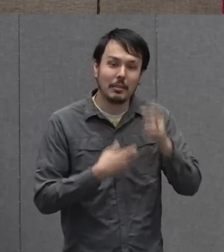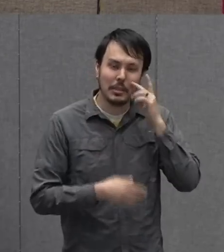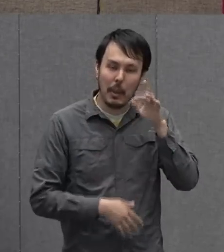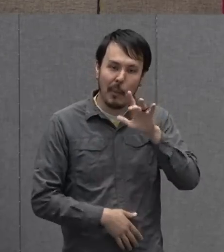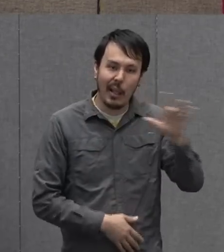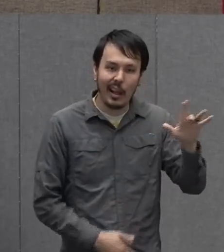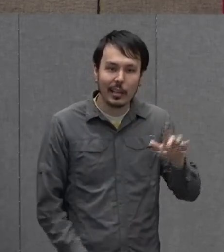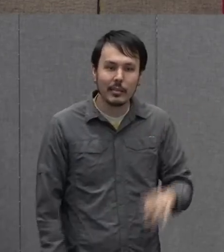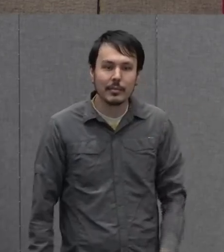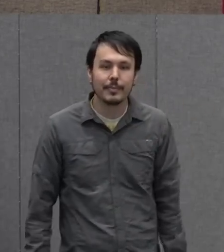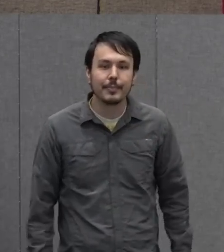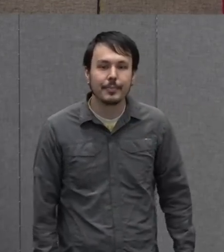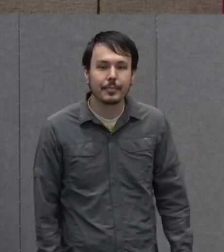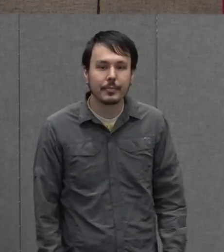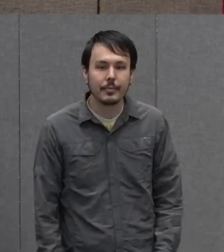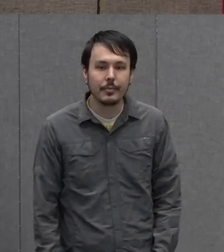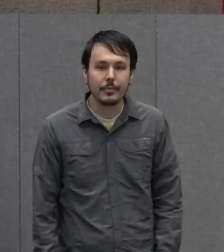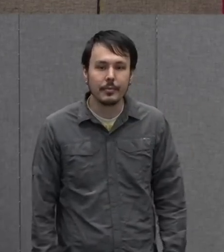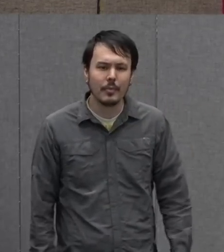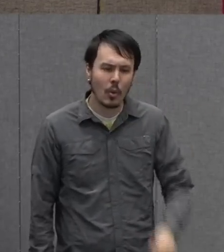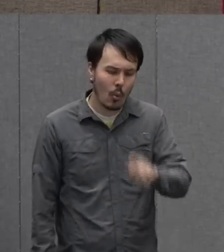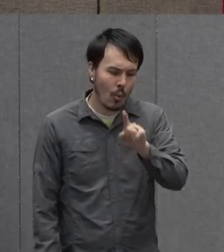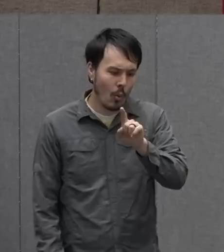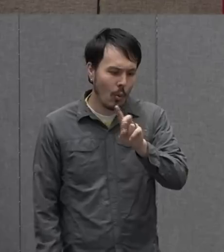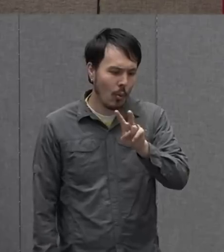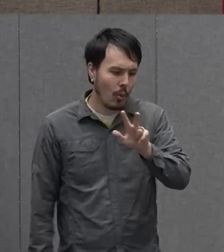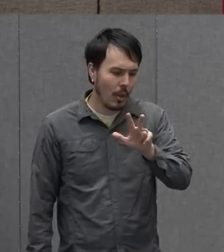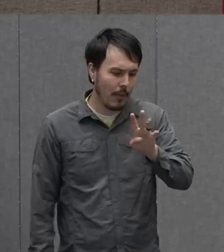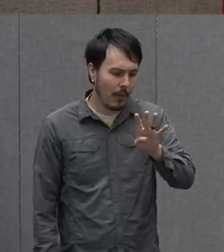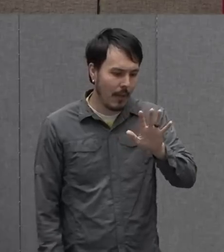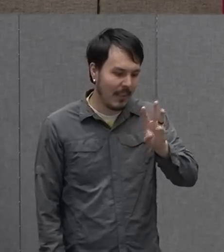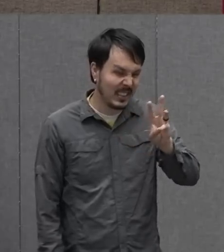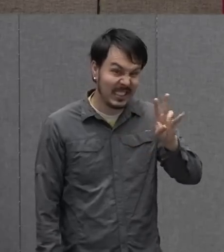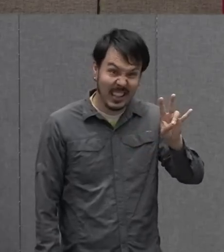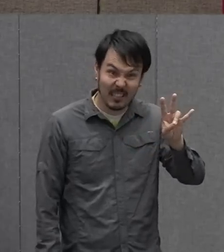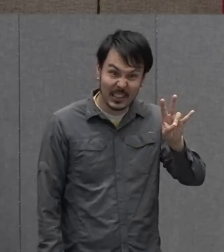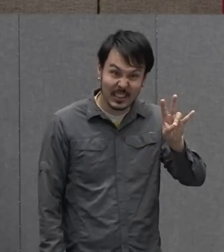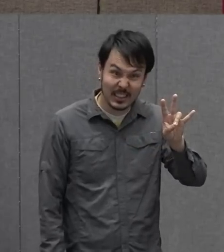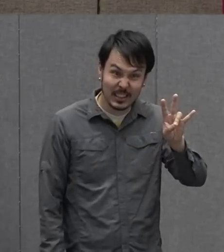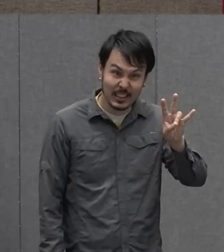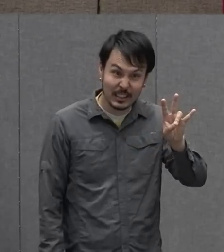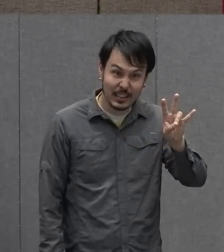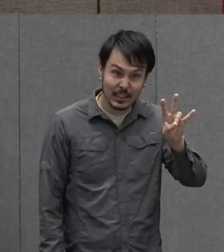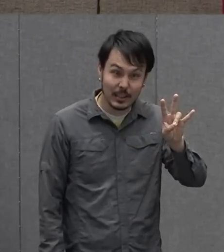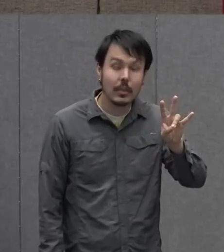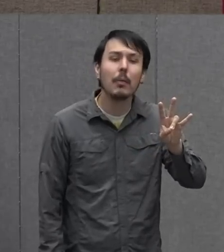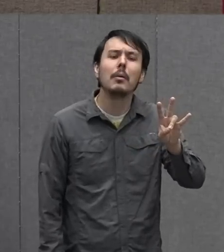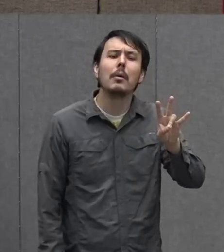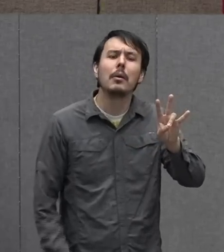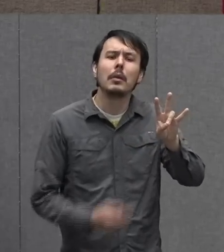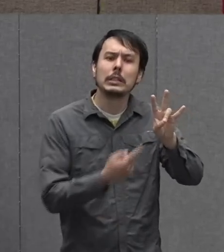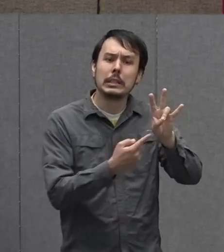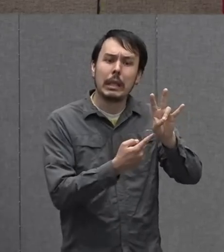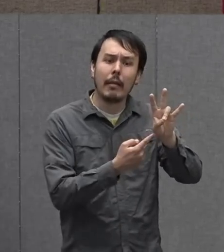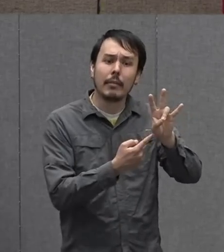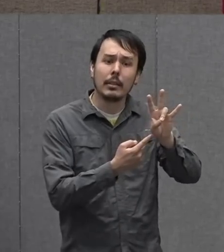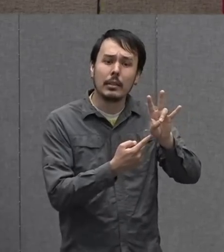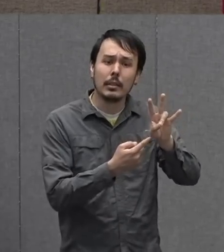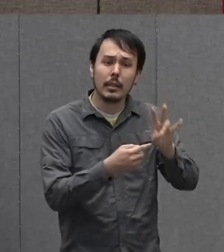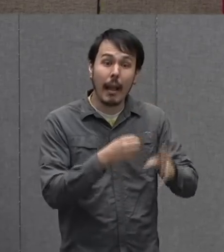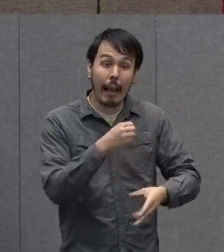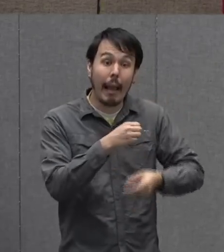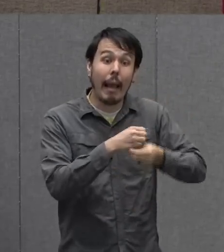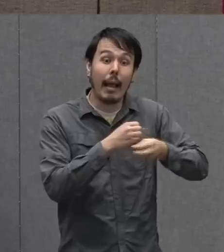2, 3, 4, 5, 6, 7. Do you know what 7 plus 7